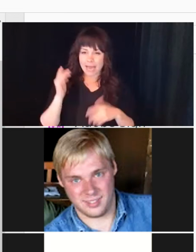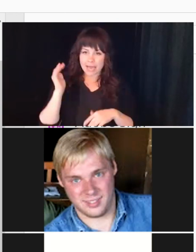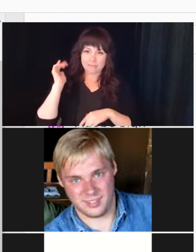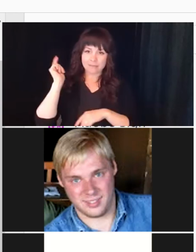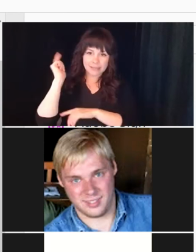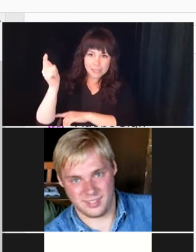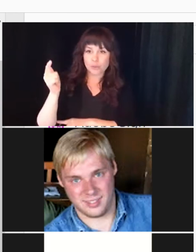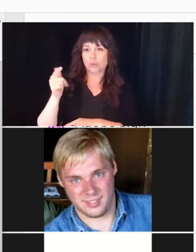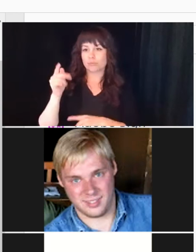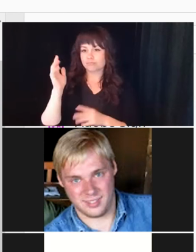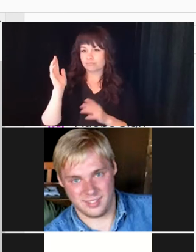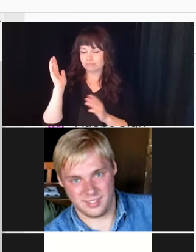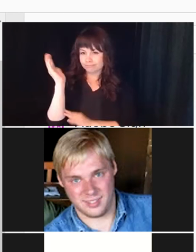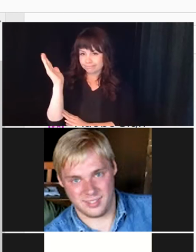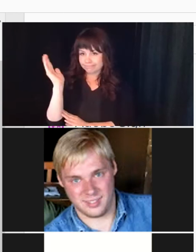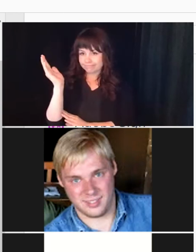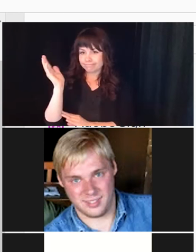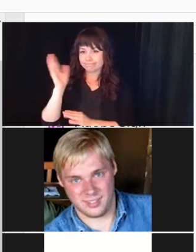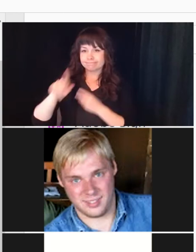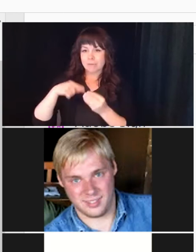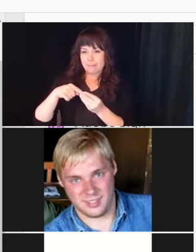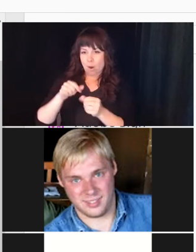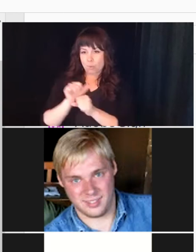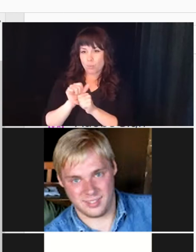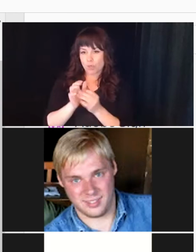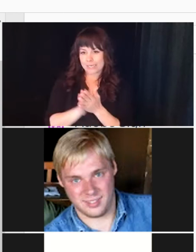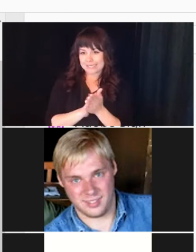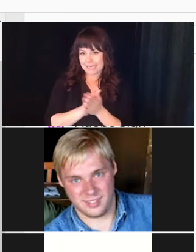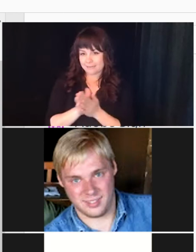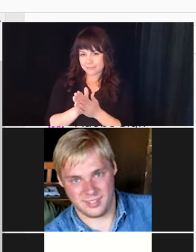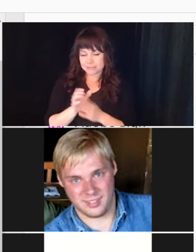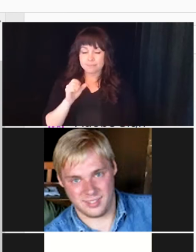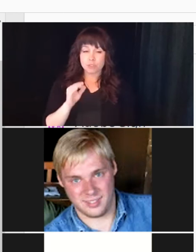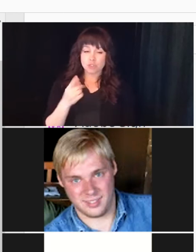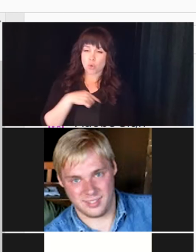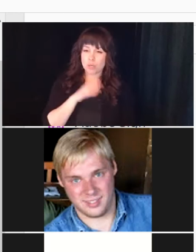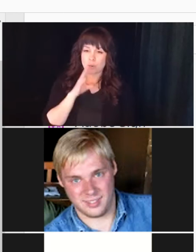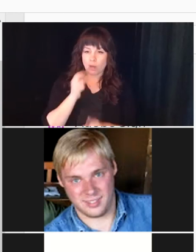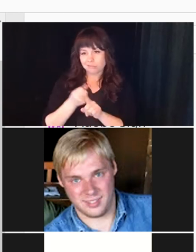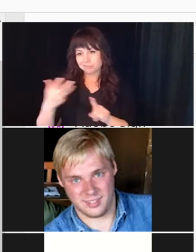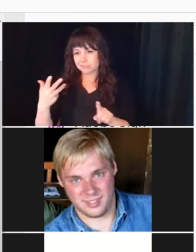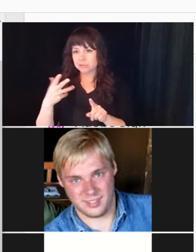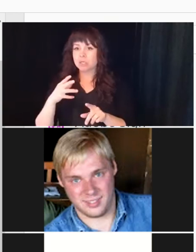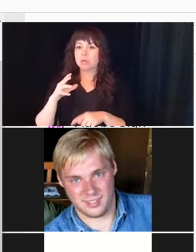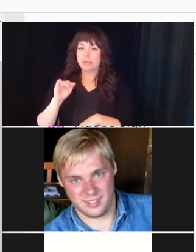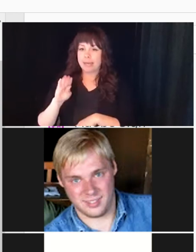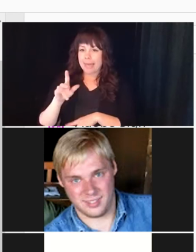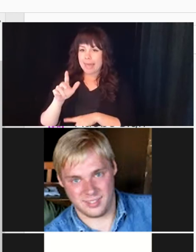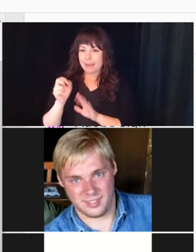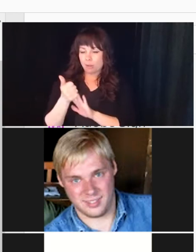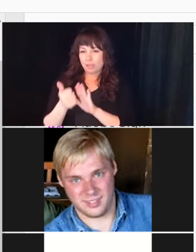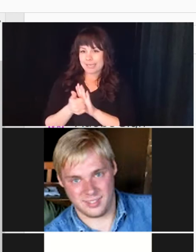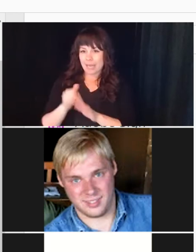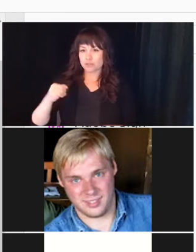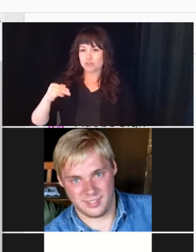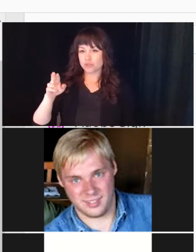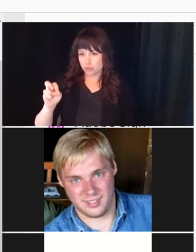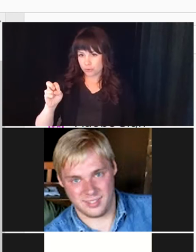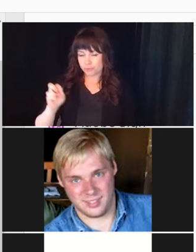incentives. And we're going to be talking in depth about ABLE accounts when I do the SSI webinar in June on work